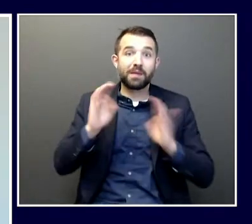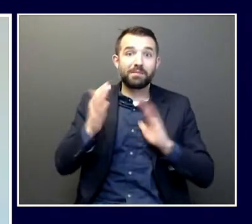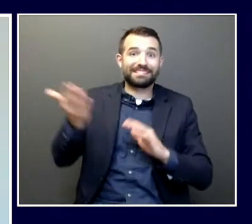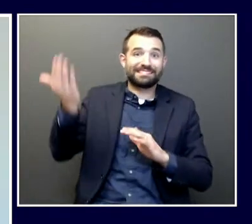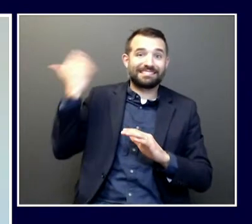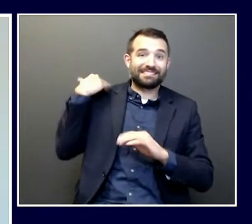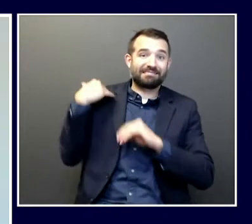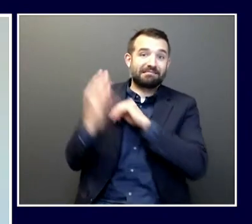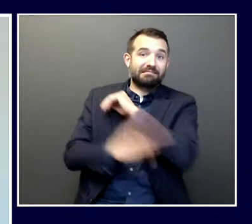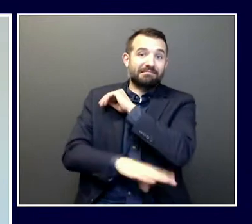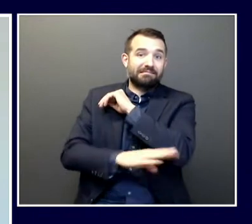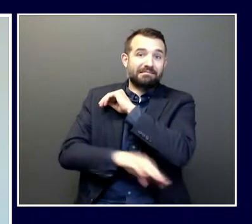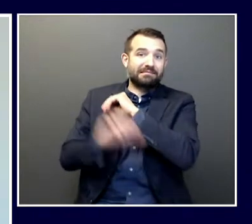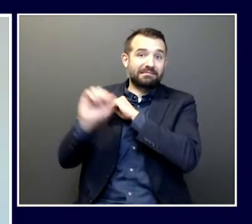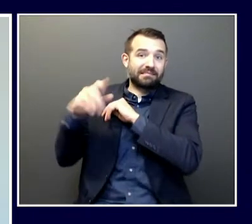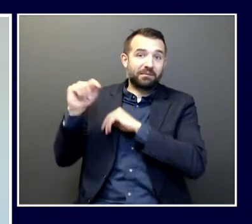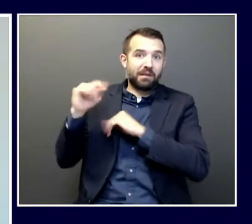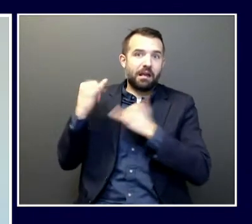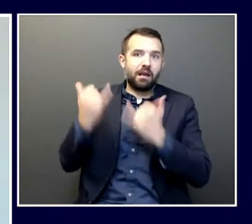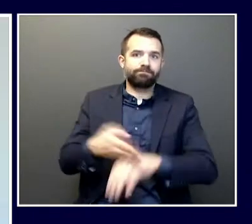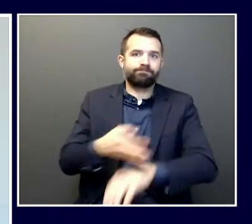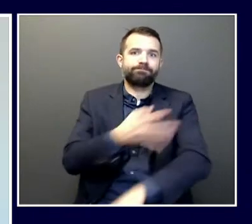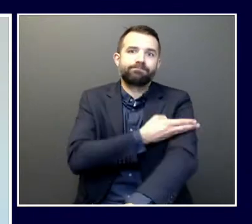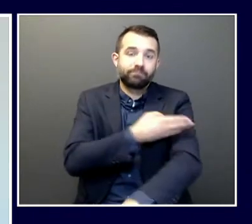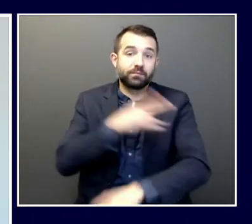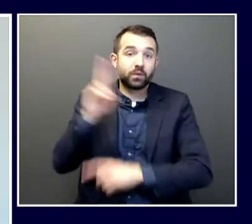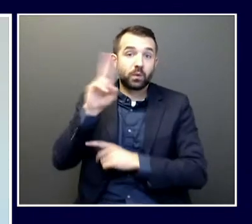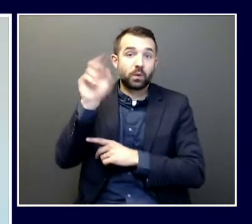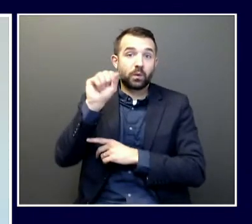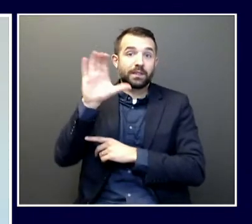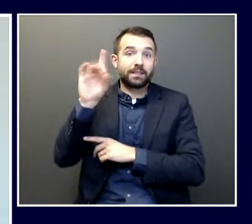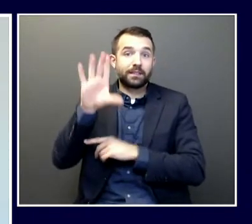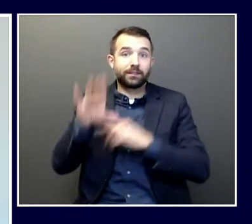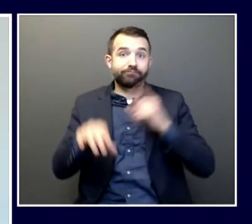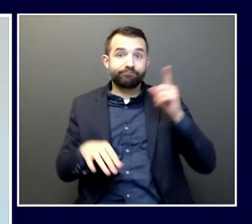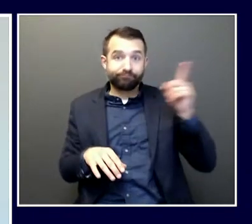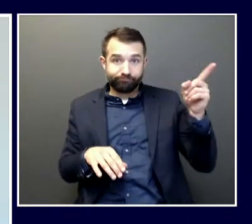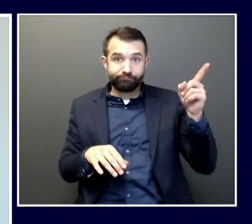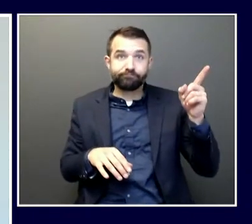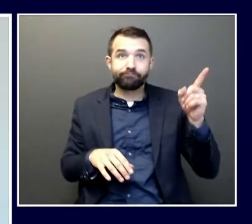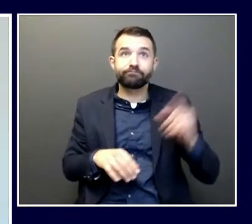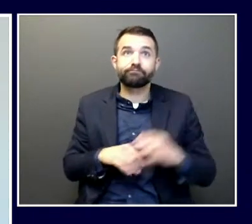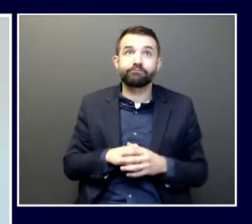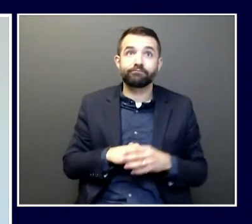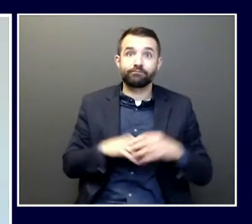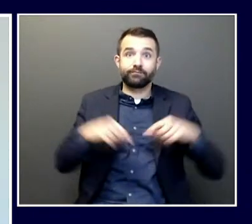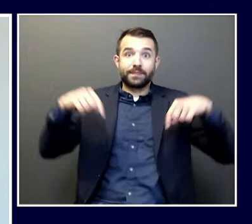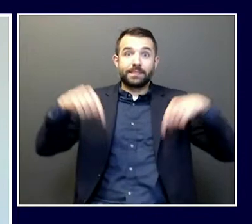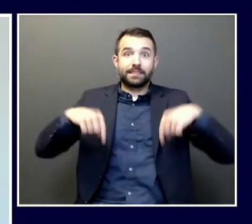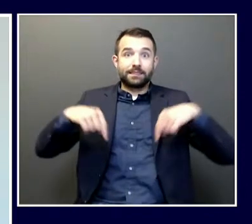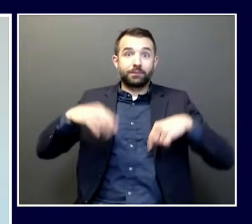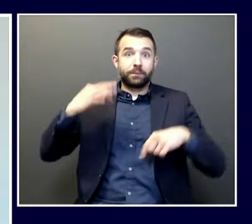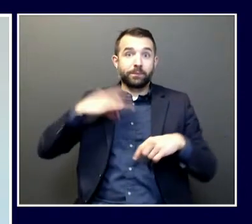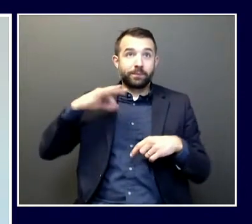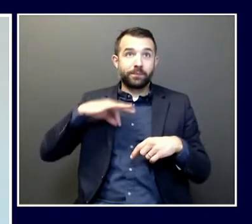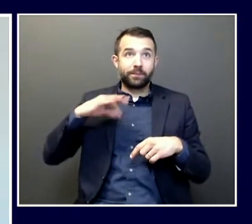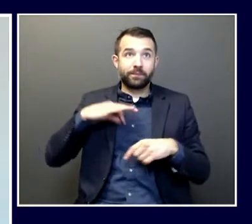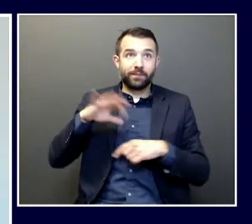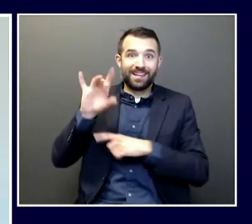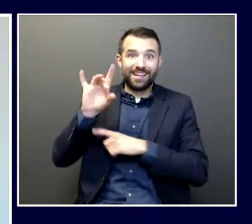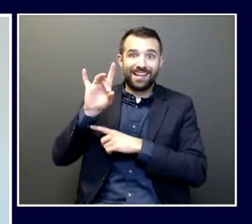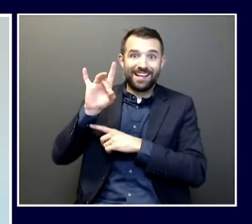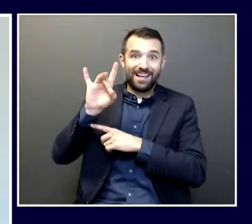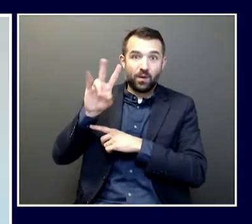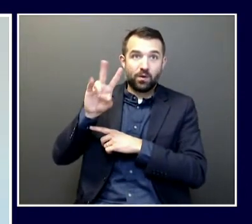that the adult vaccination rate in Maine is 82.3% and is